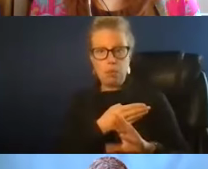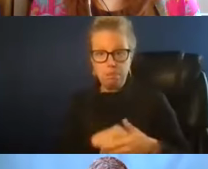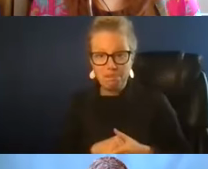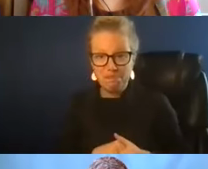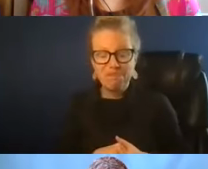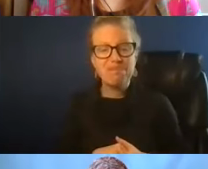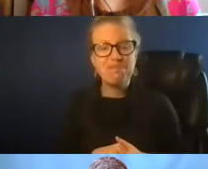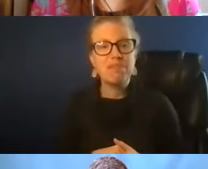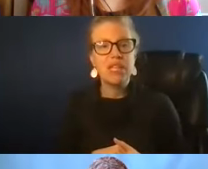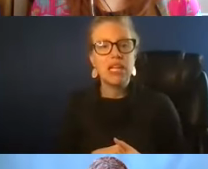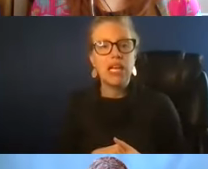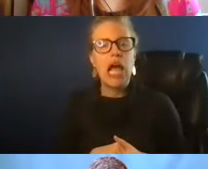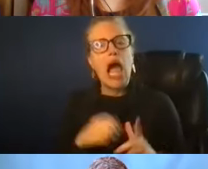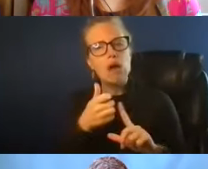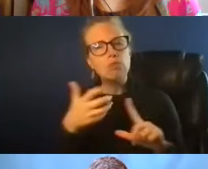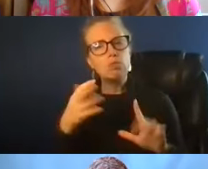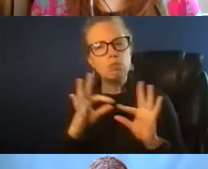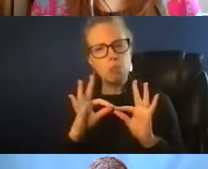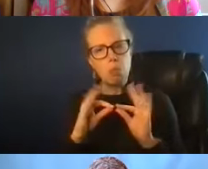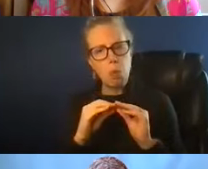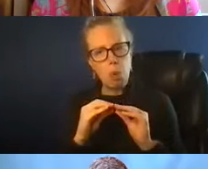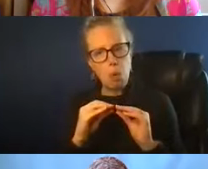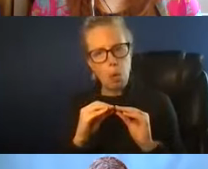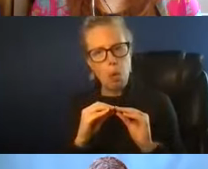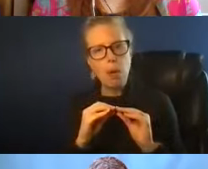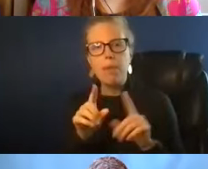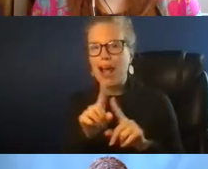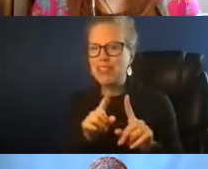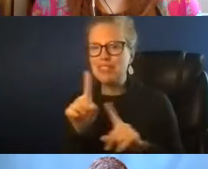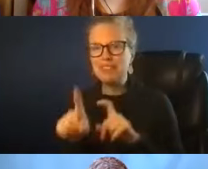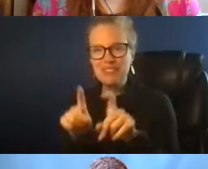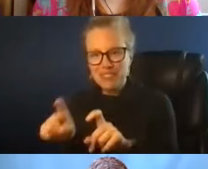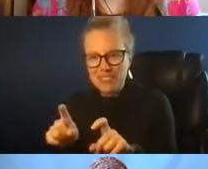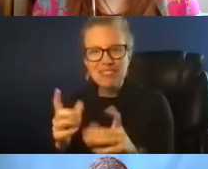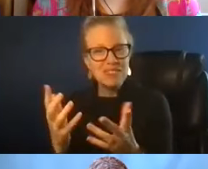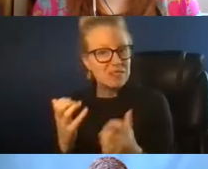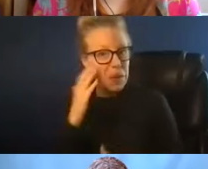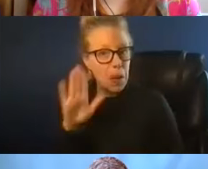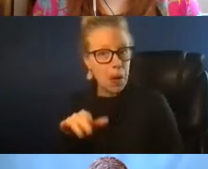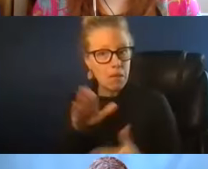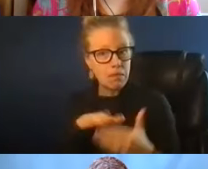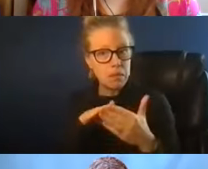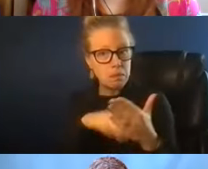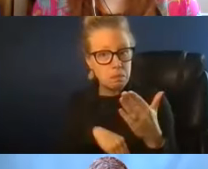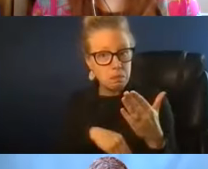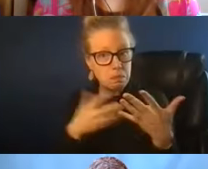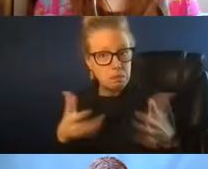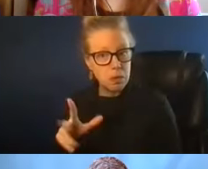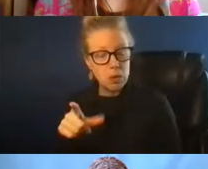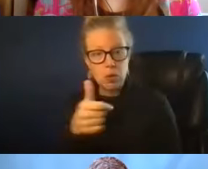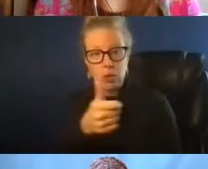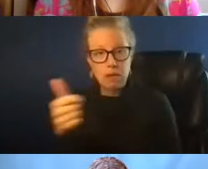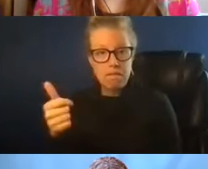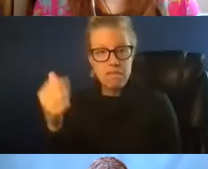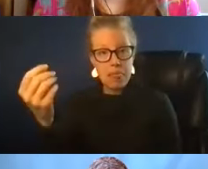see, I'll talk about that a little more, but I also would like to know, have you ever completed a safety plan before? Let